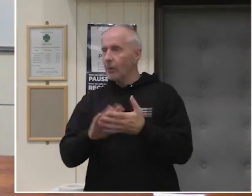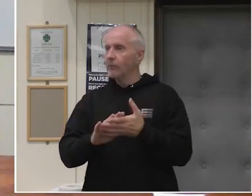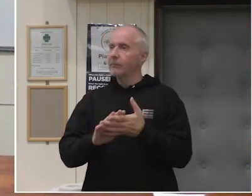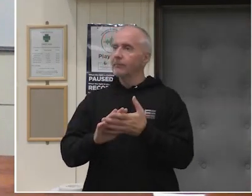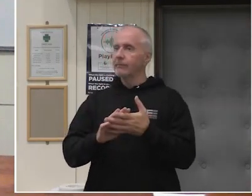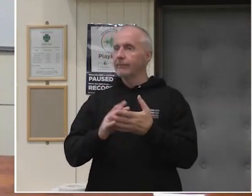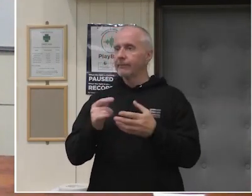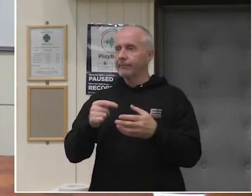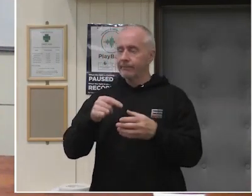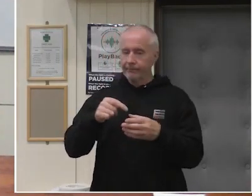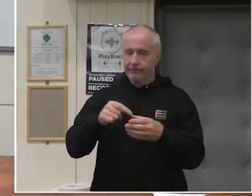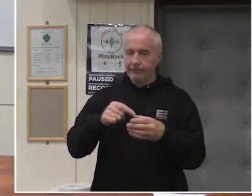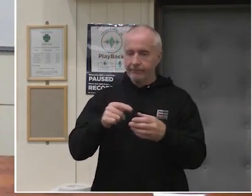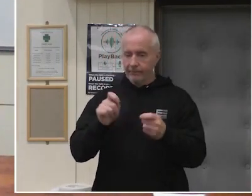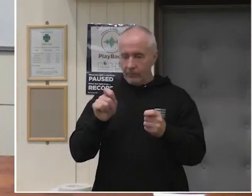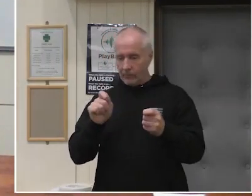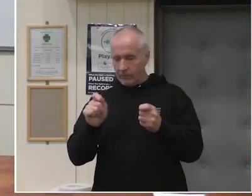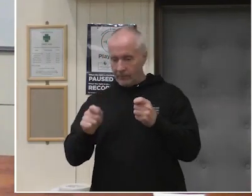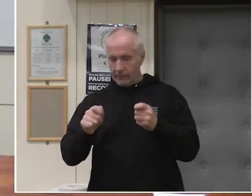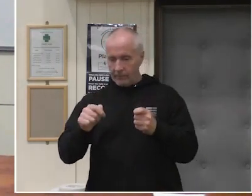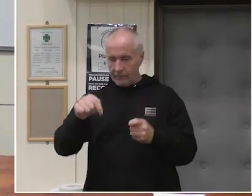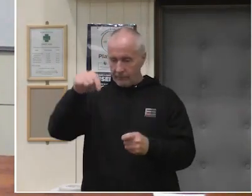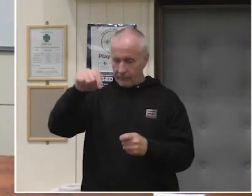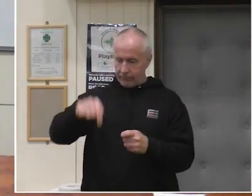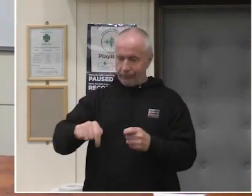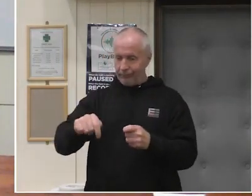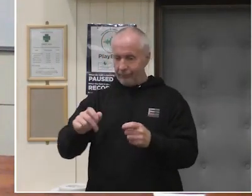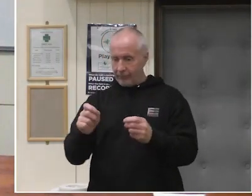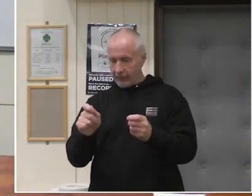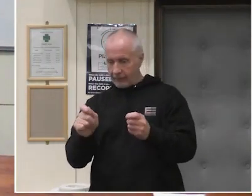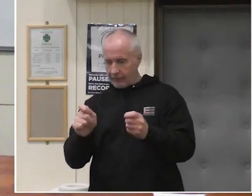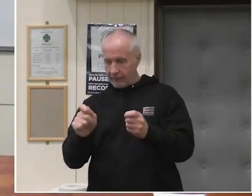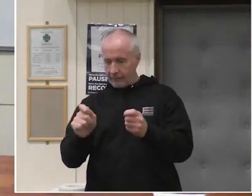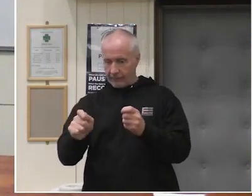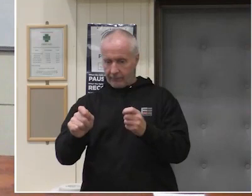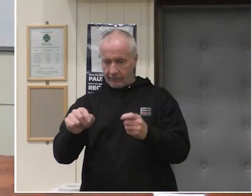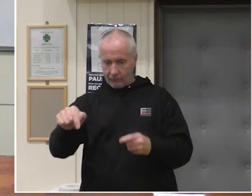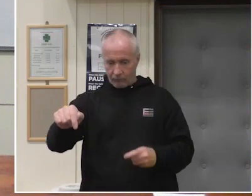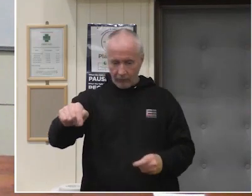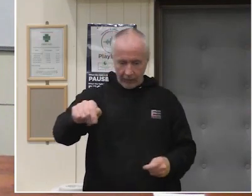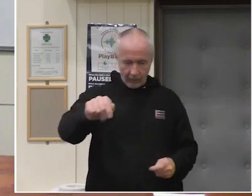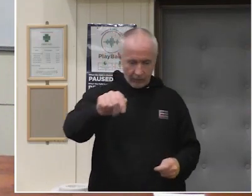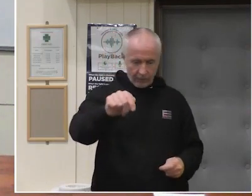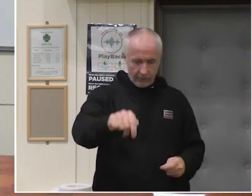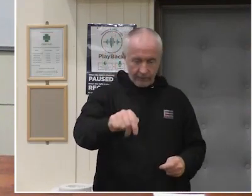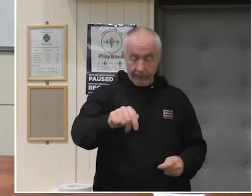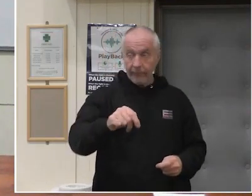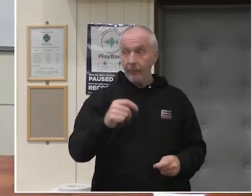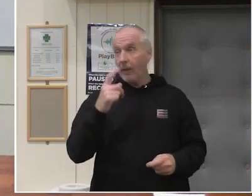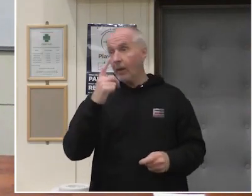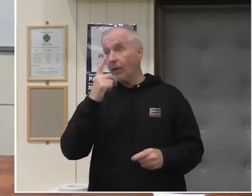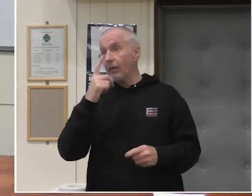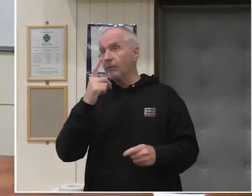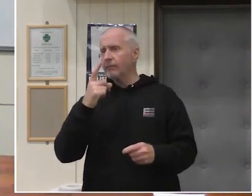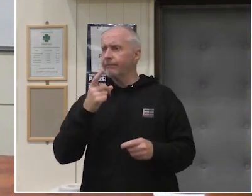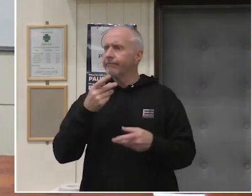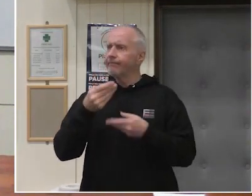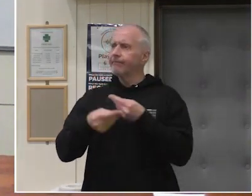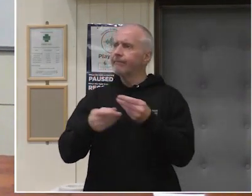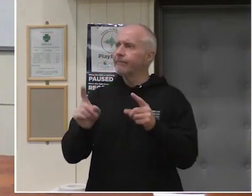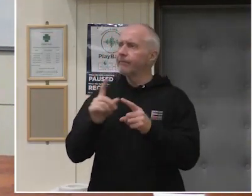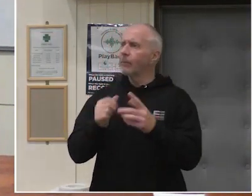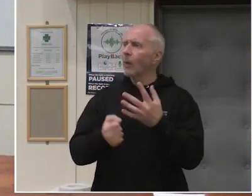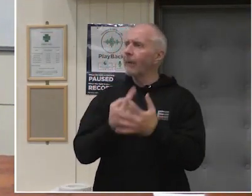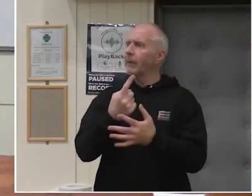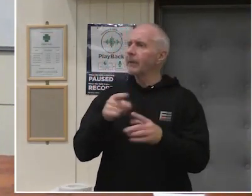there and then we move it round. And what that does is probably best described by what happens if you